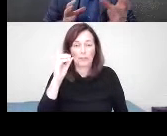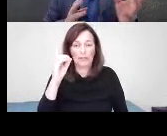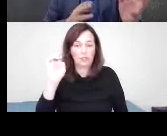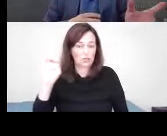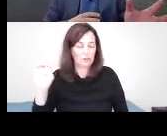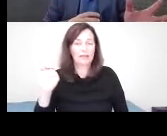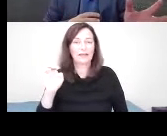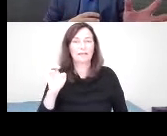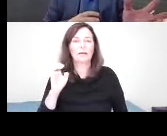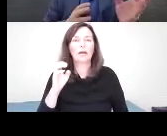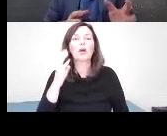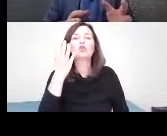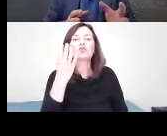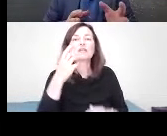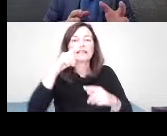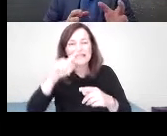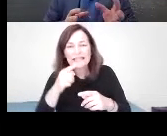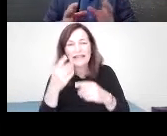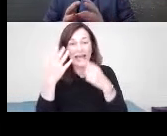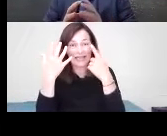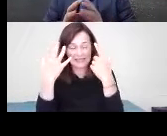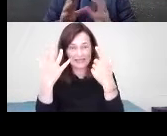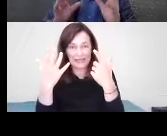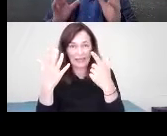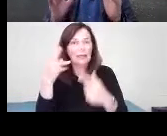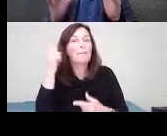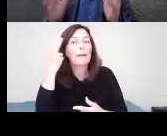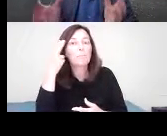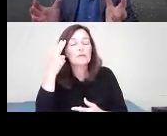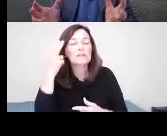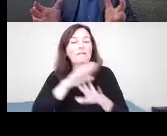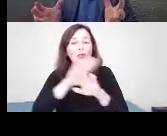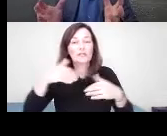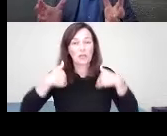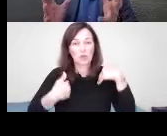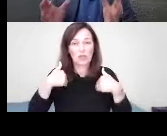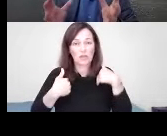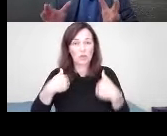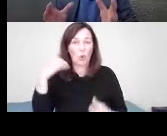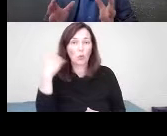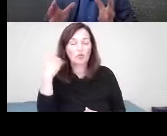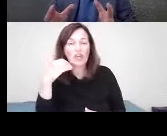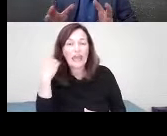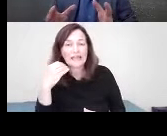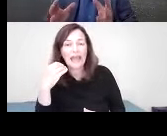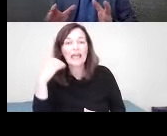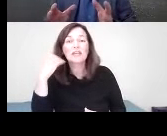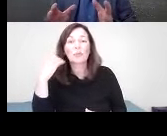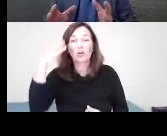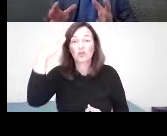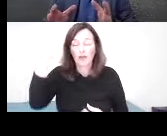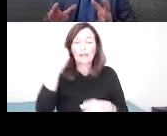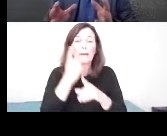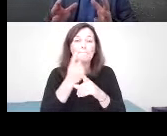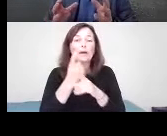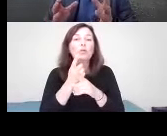the lifelong learning, adult education, but all the work what mainly the civil society has done